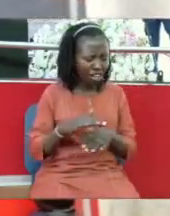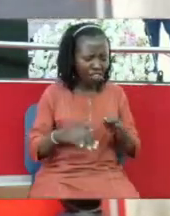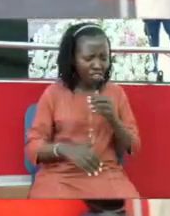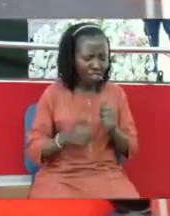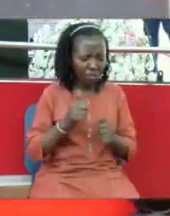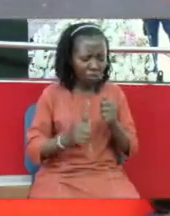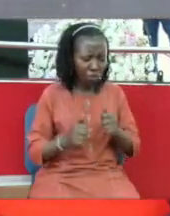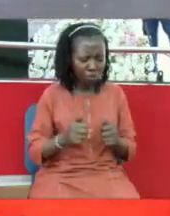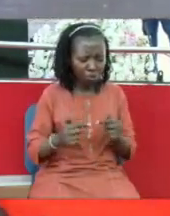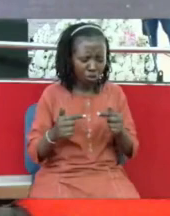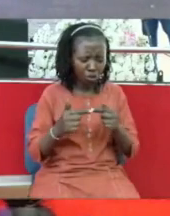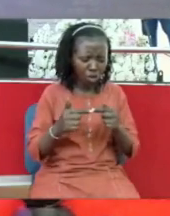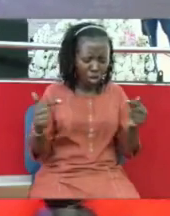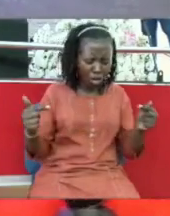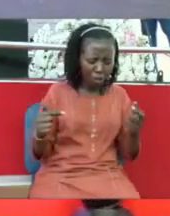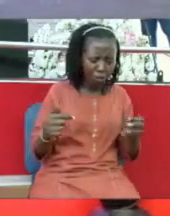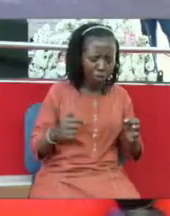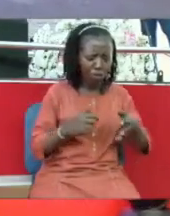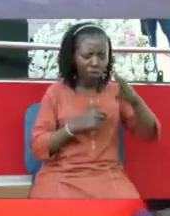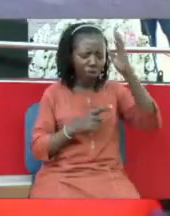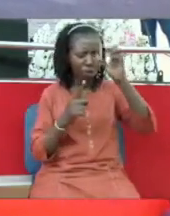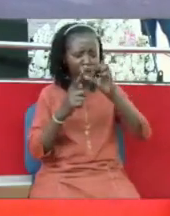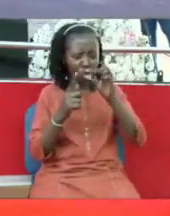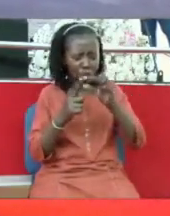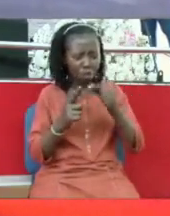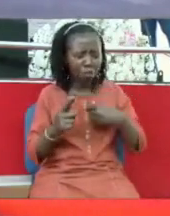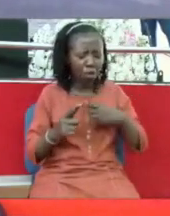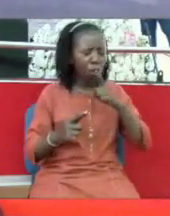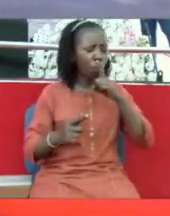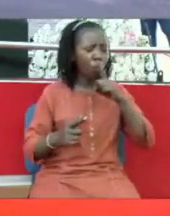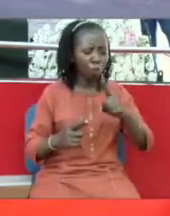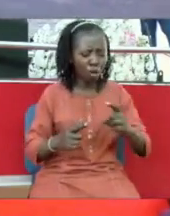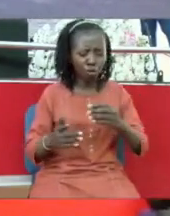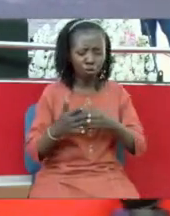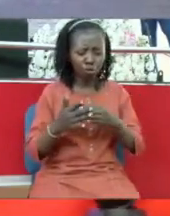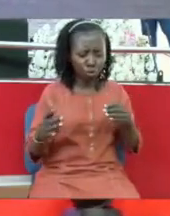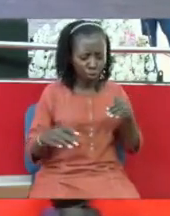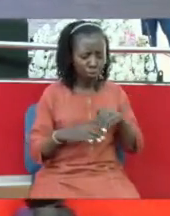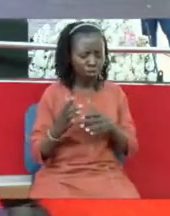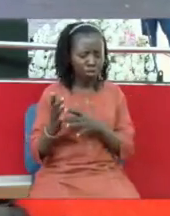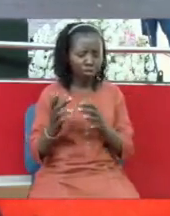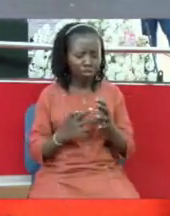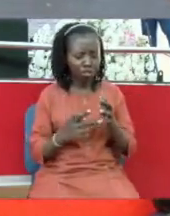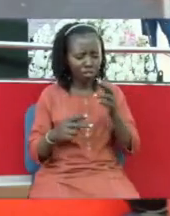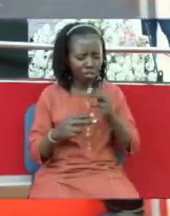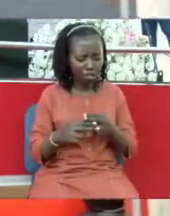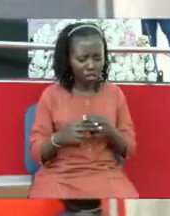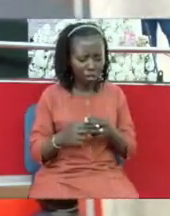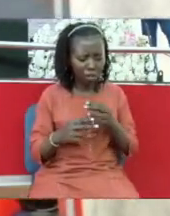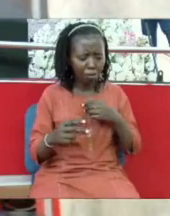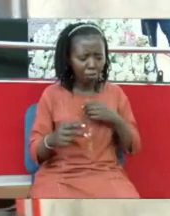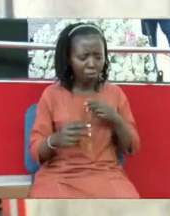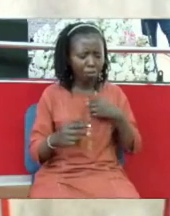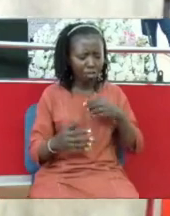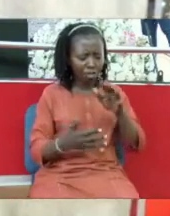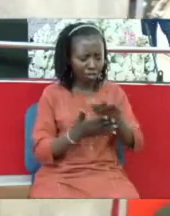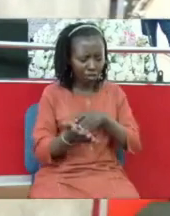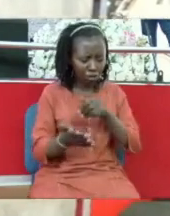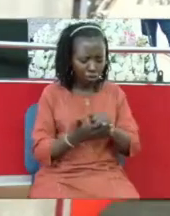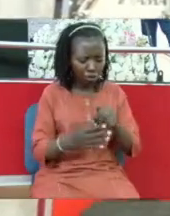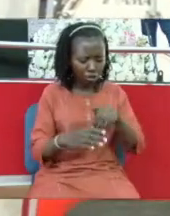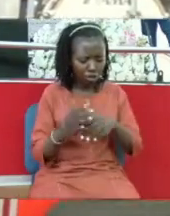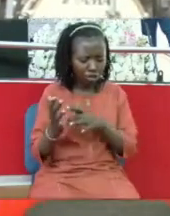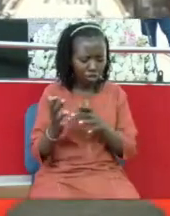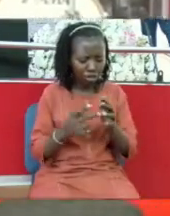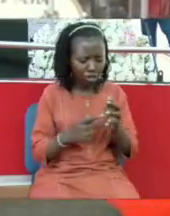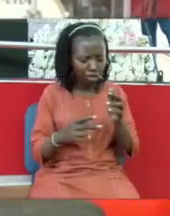God, I command it to cease and to desist. I bring it down in the name of Jesus. I bring